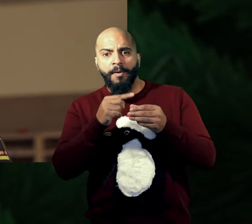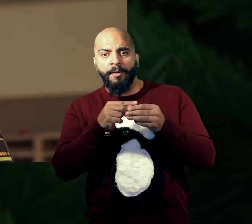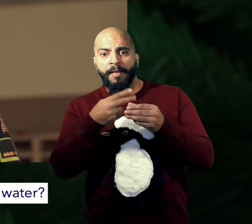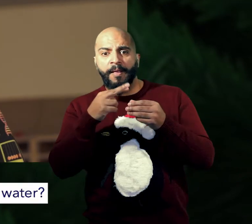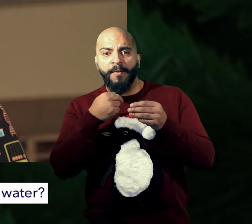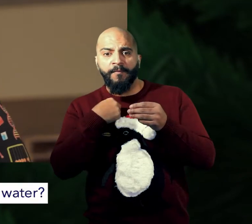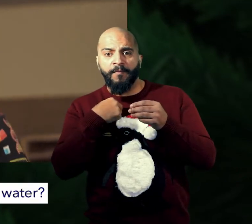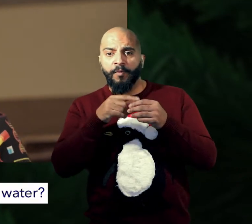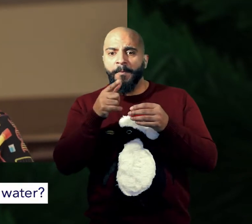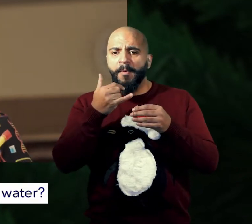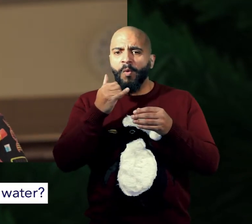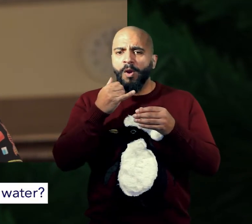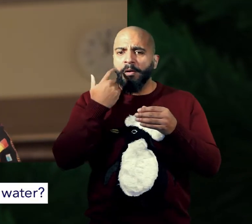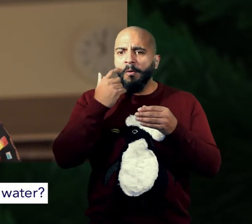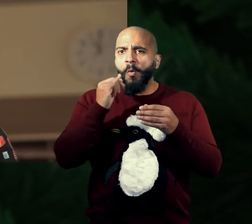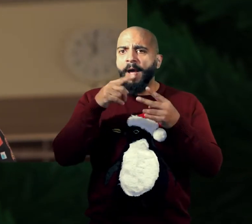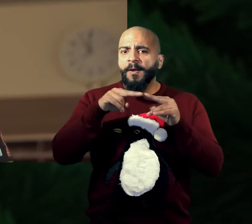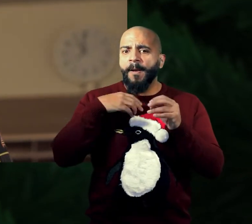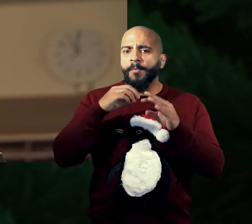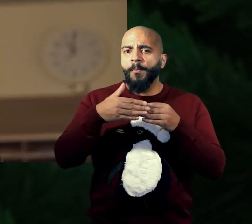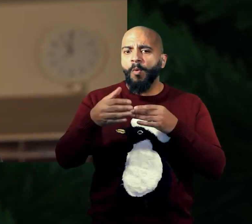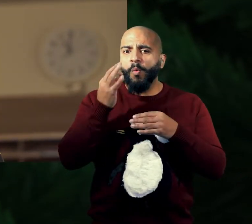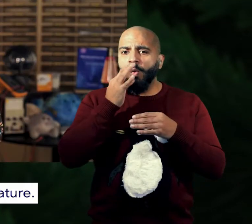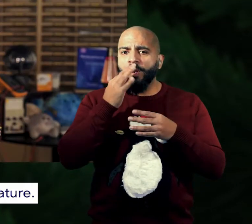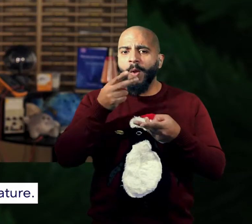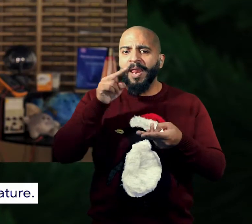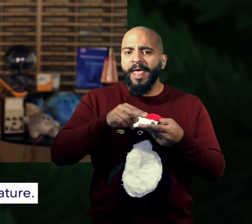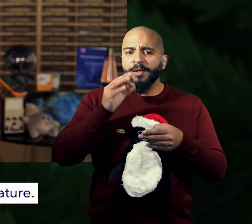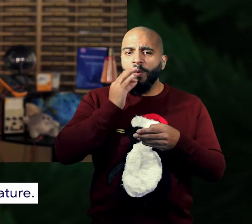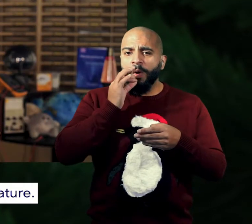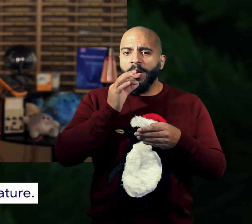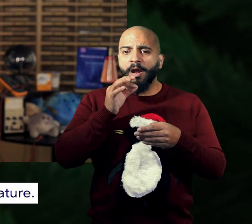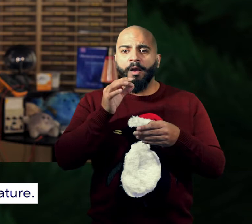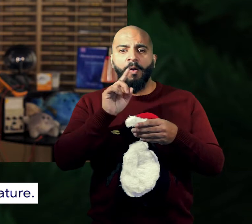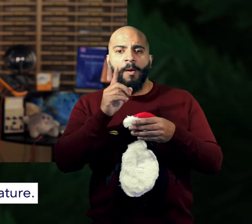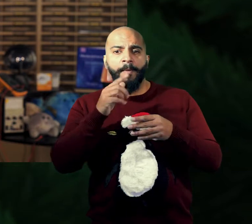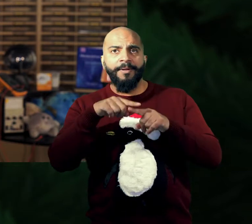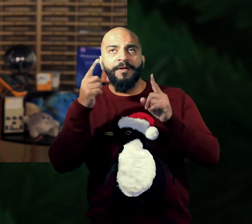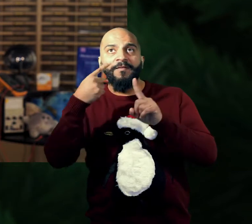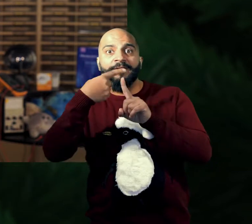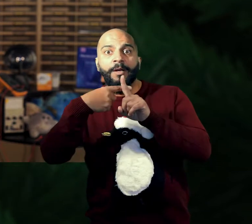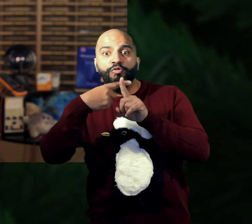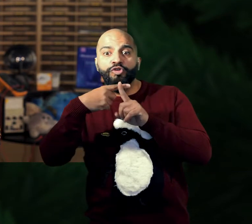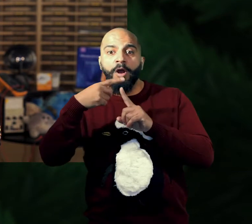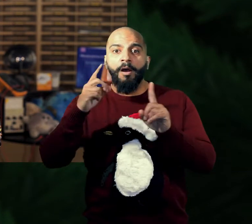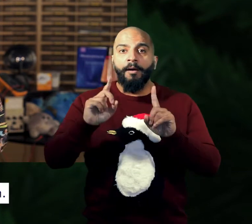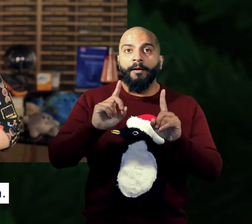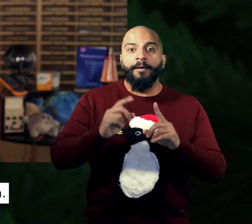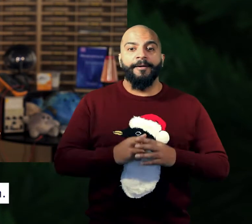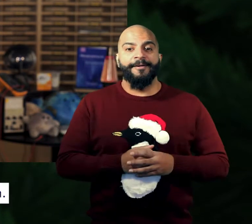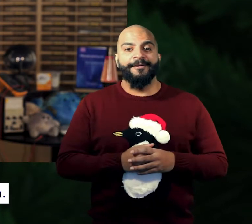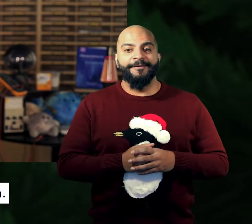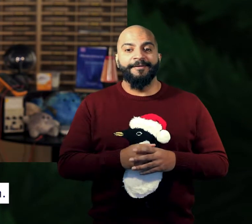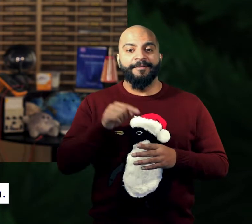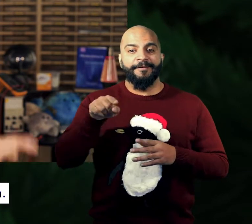pieces. You might be wondering about using more water or less, or even water that was a different temperature. Don't